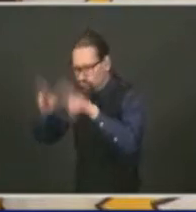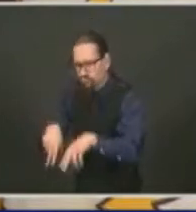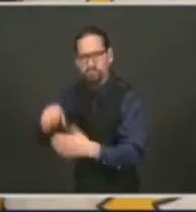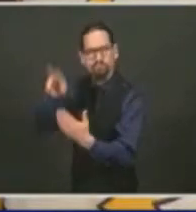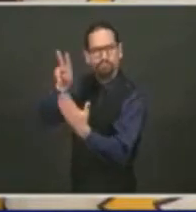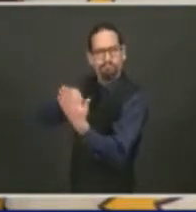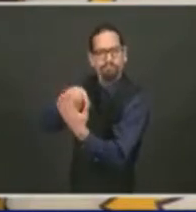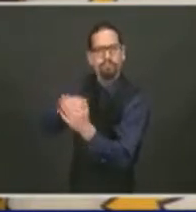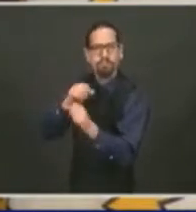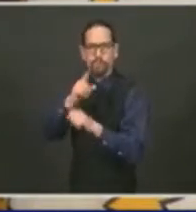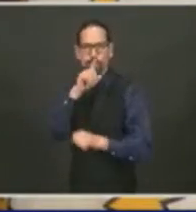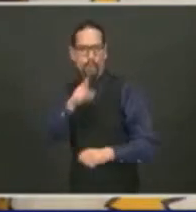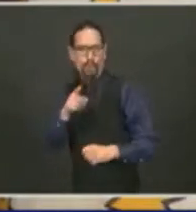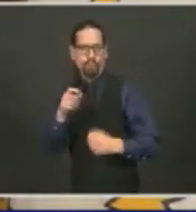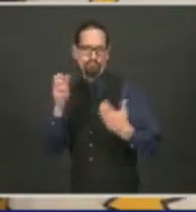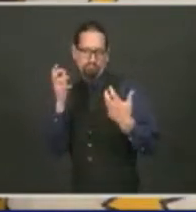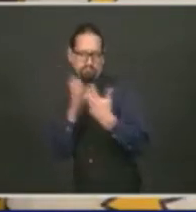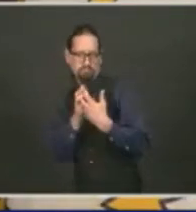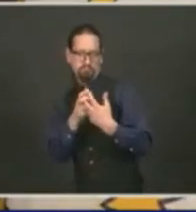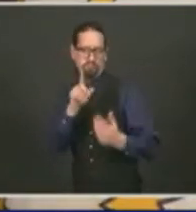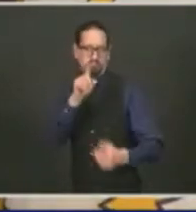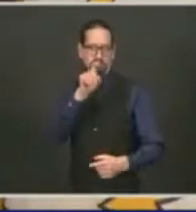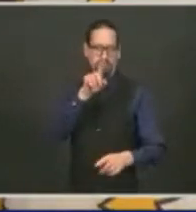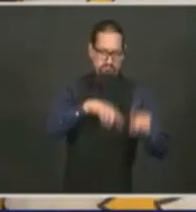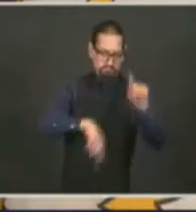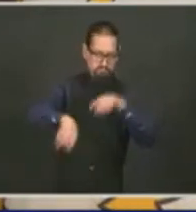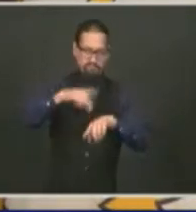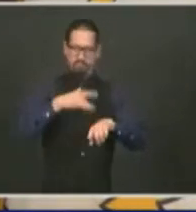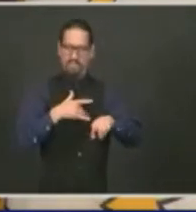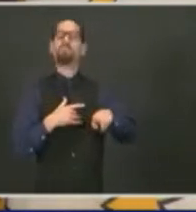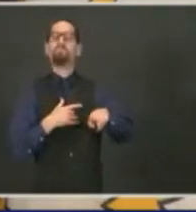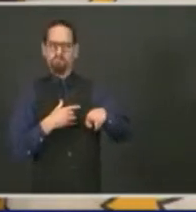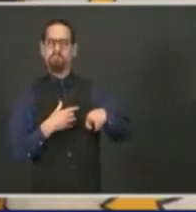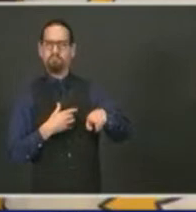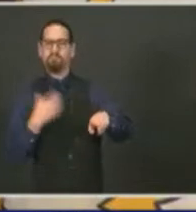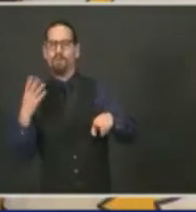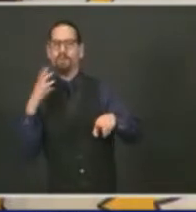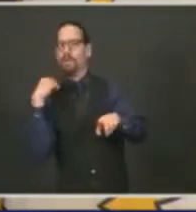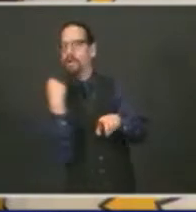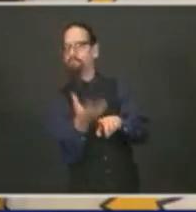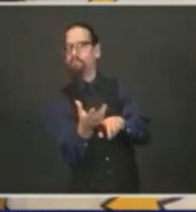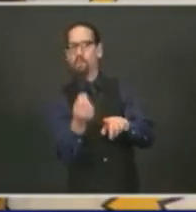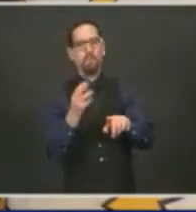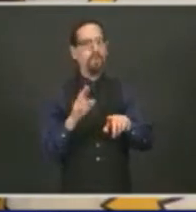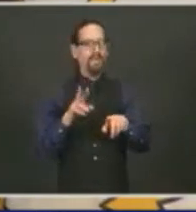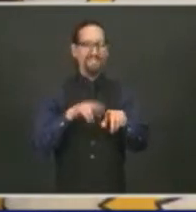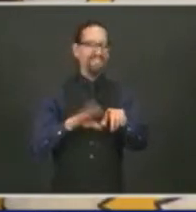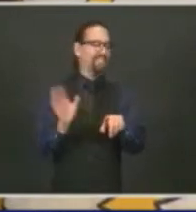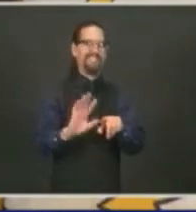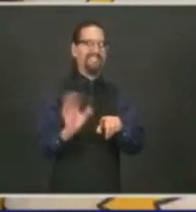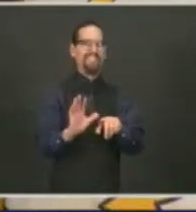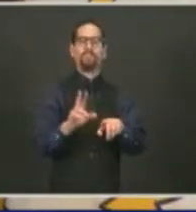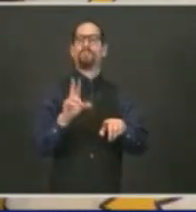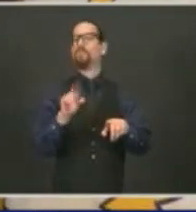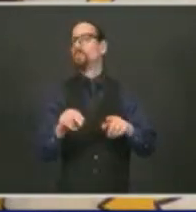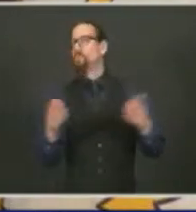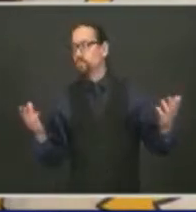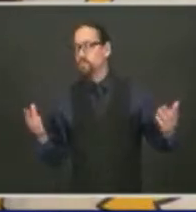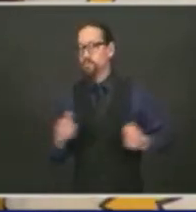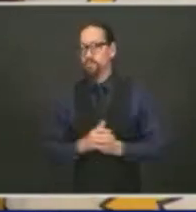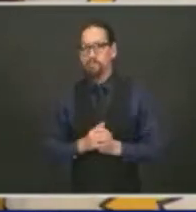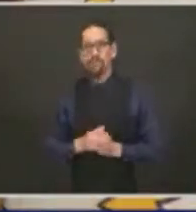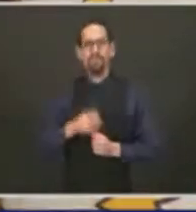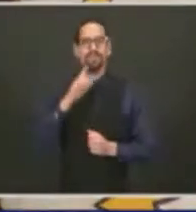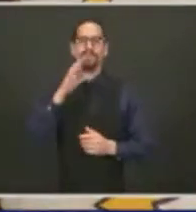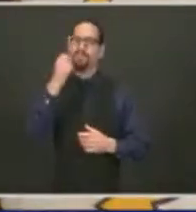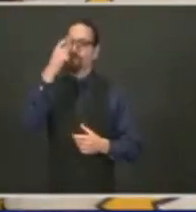sure you qualify, because this was approved by an emergency use authorization. So monoclonal antibodies are in short supply, but I